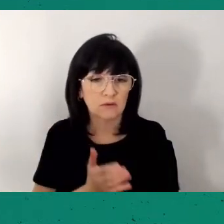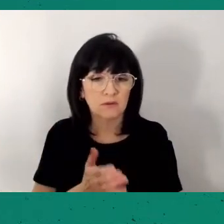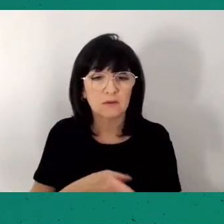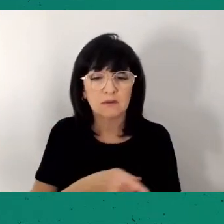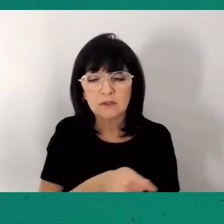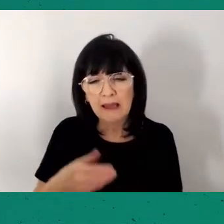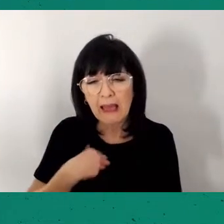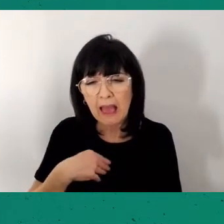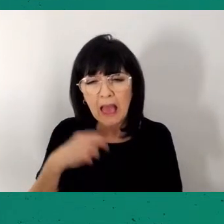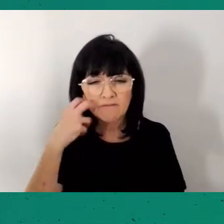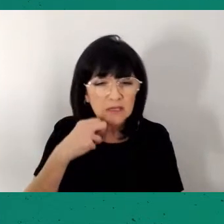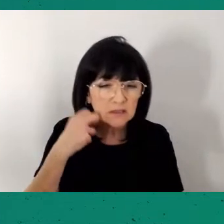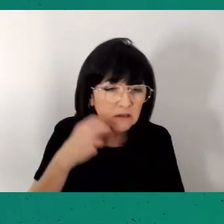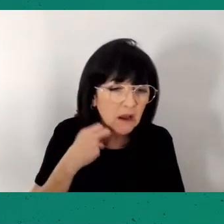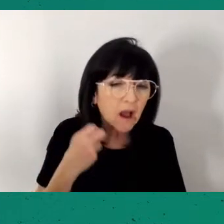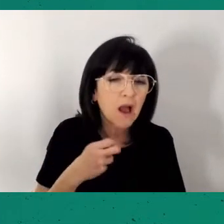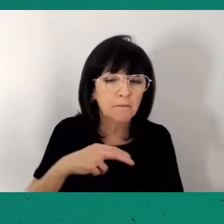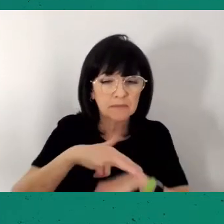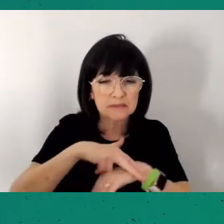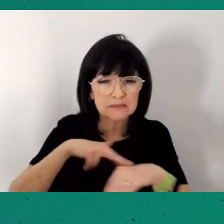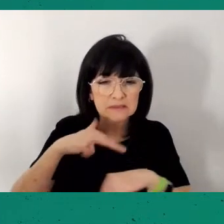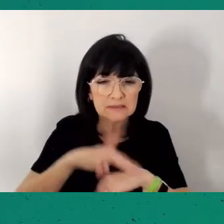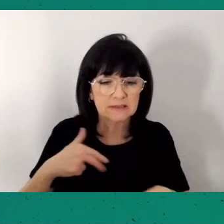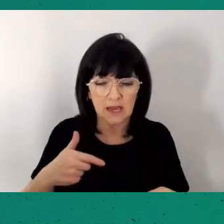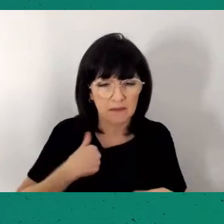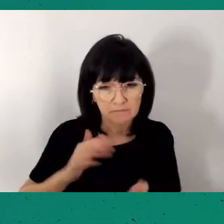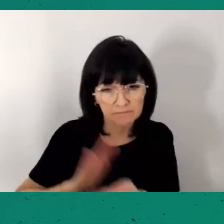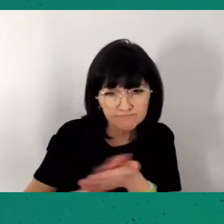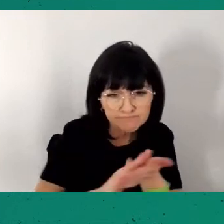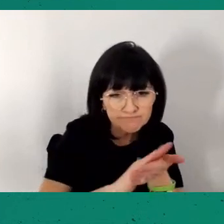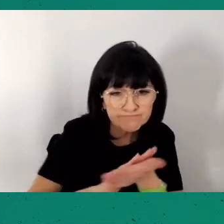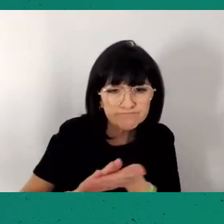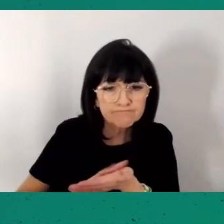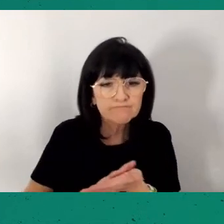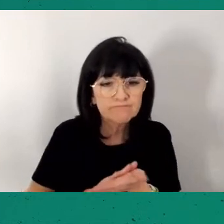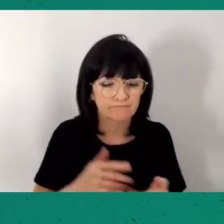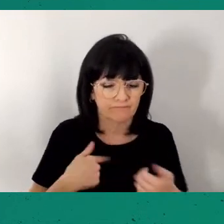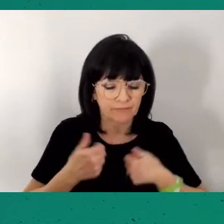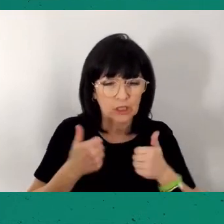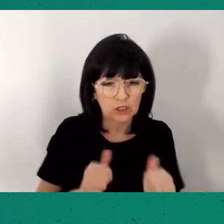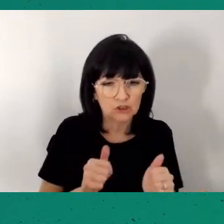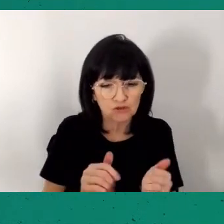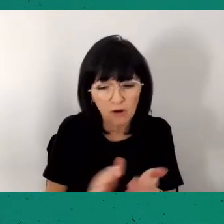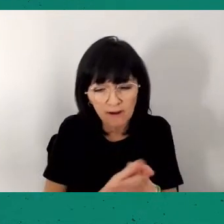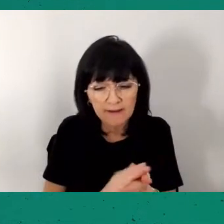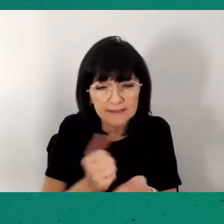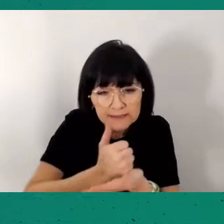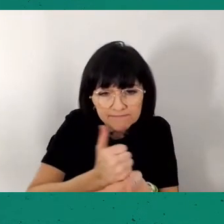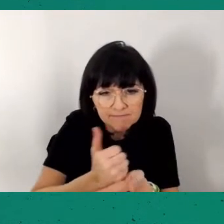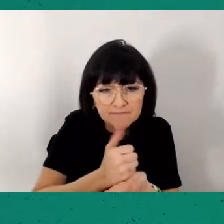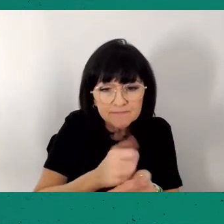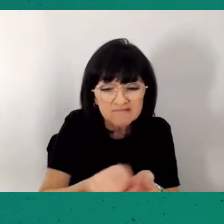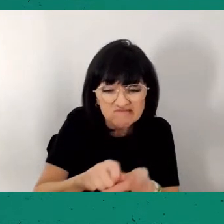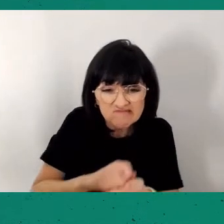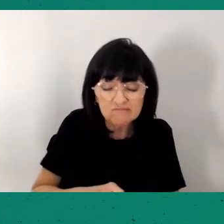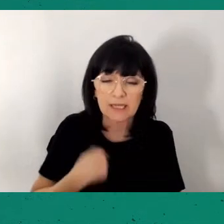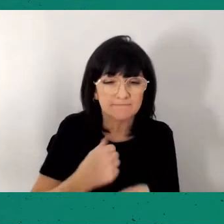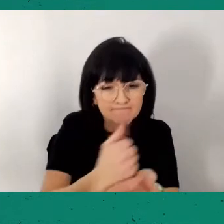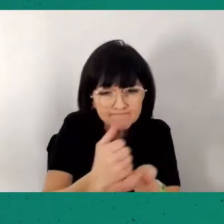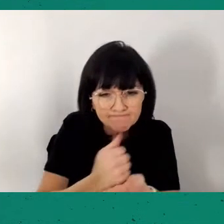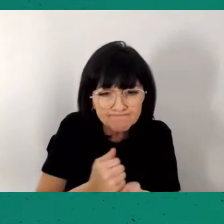tape and paste, we tried to make these outdated hand-me-down books usable. One year, our